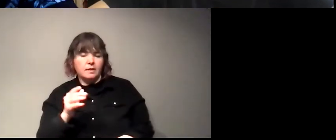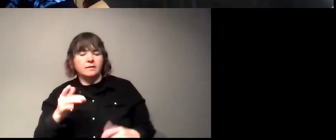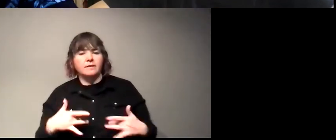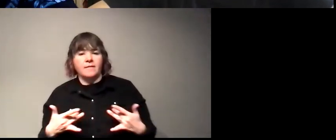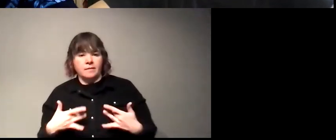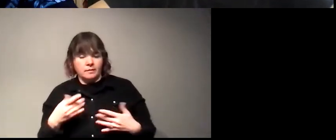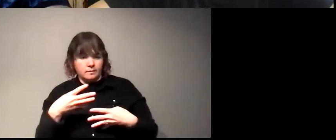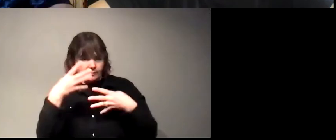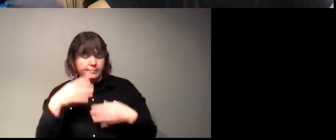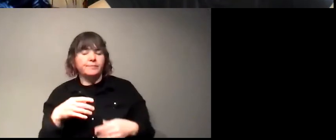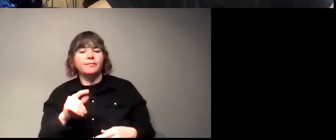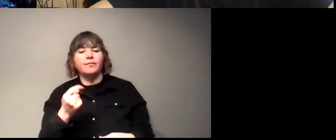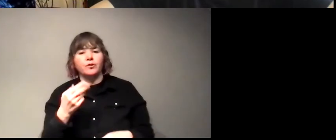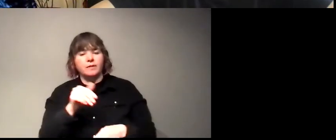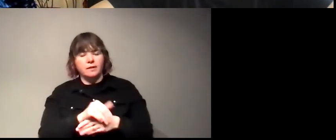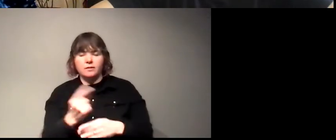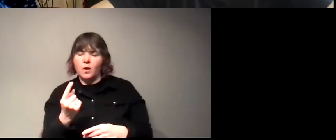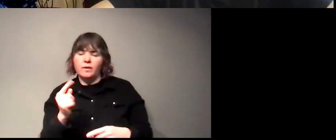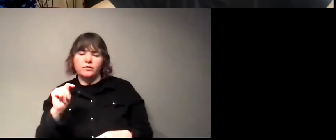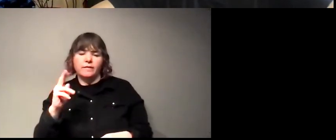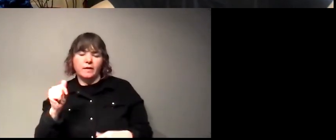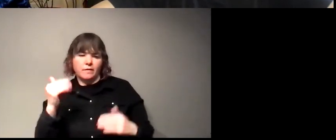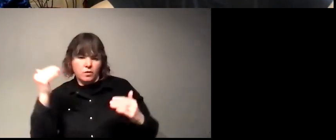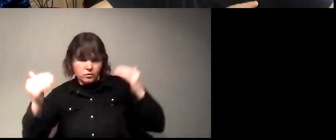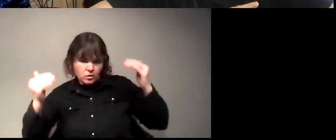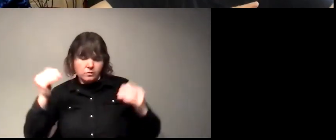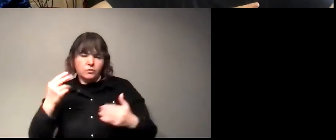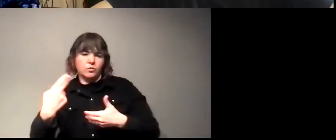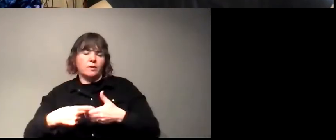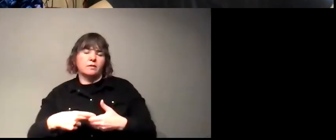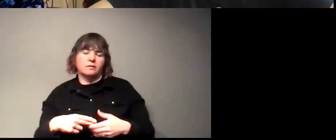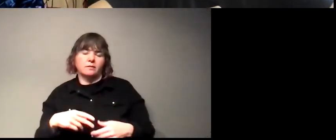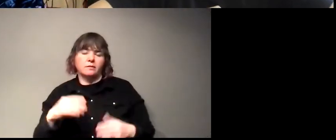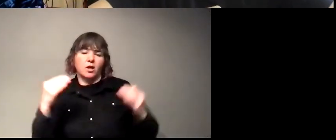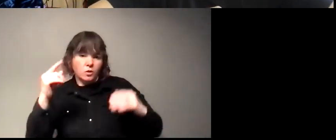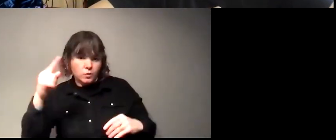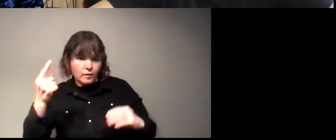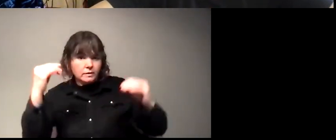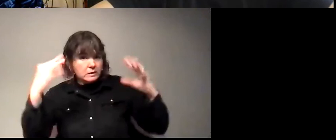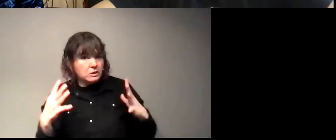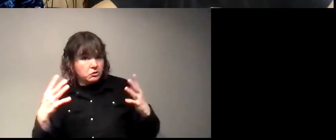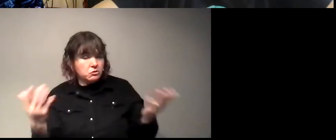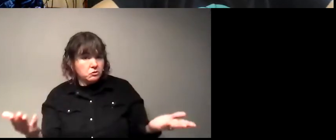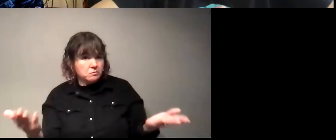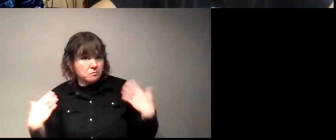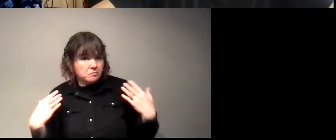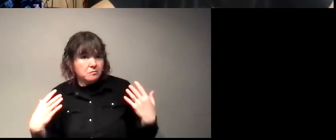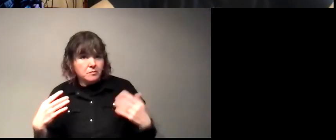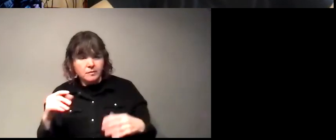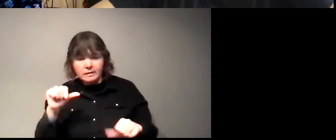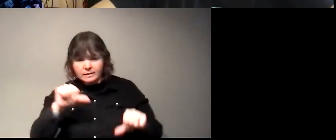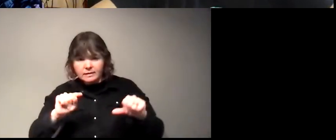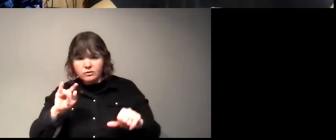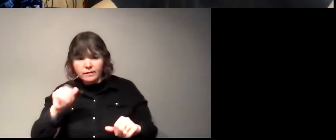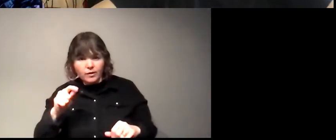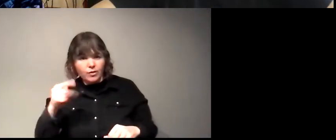skypeascientist.com/events. Thursday nights, we always have trivia. You can join us for that. That's for the adults. So teachers, if you want to do some science trivia on your